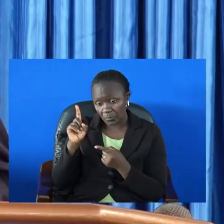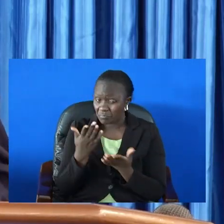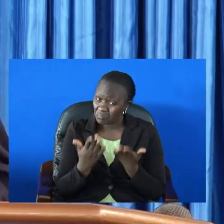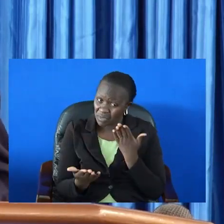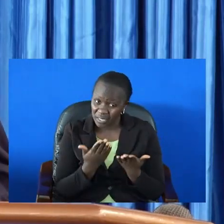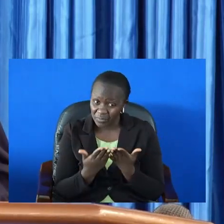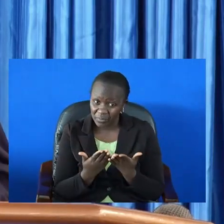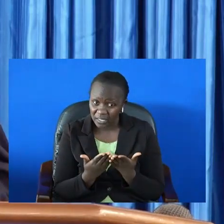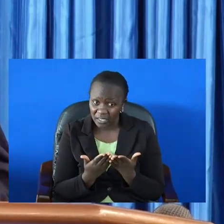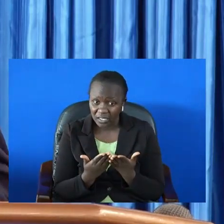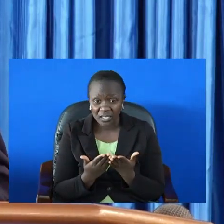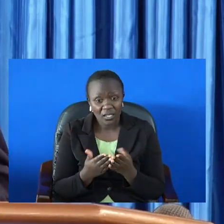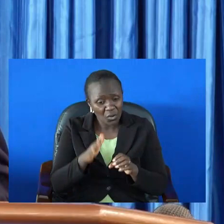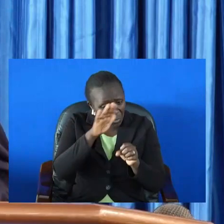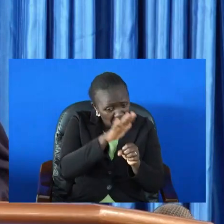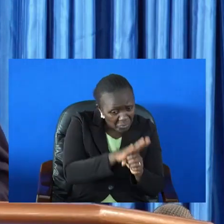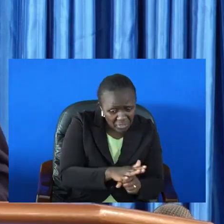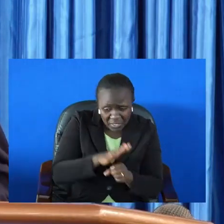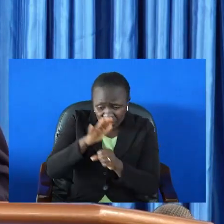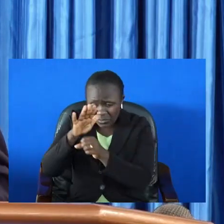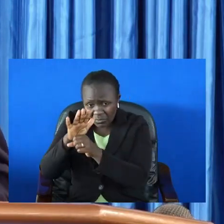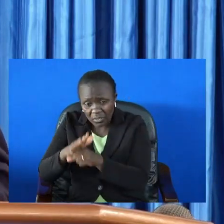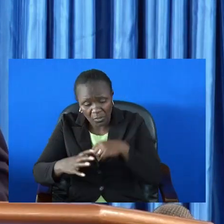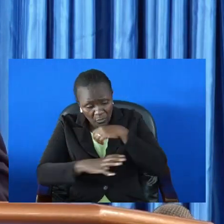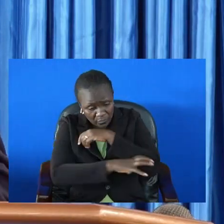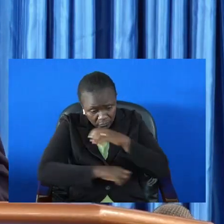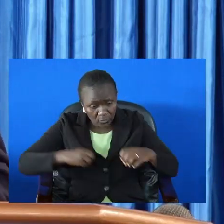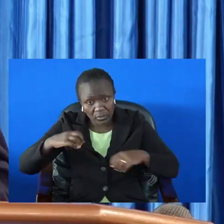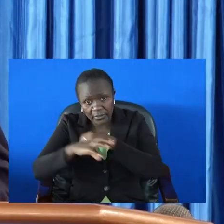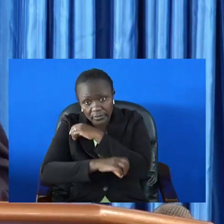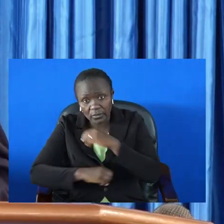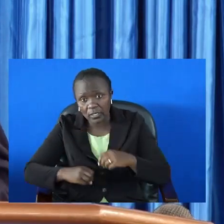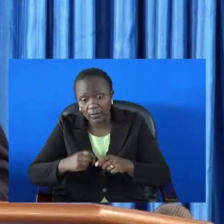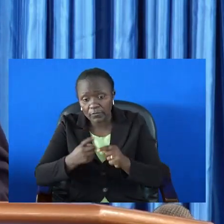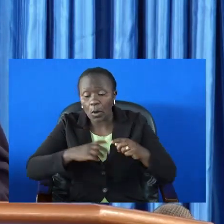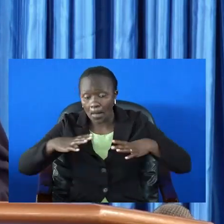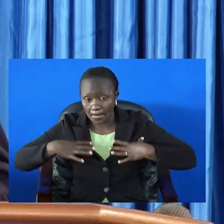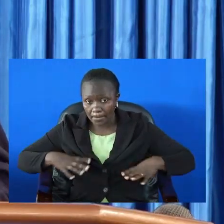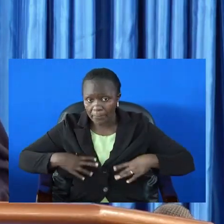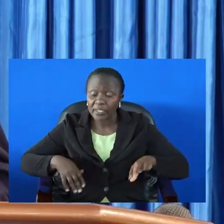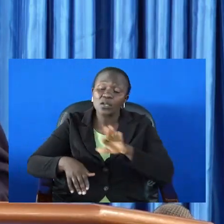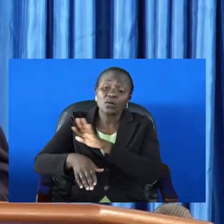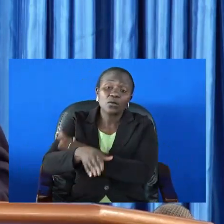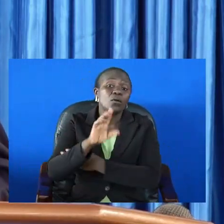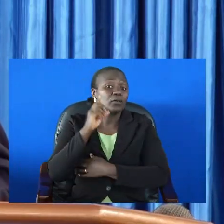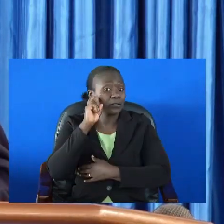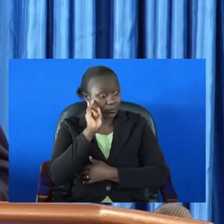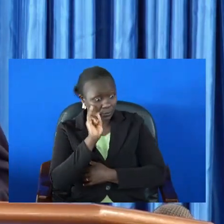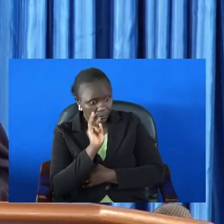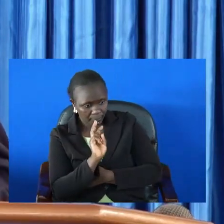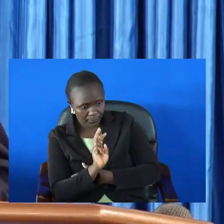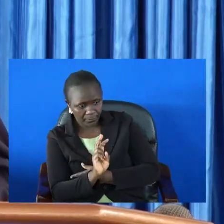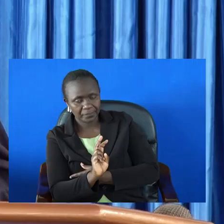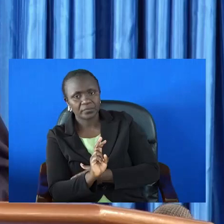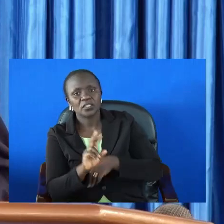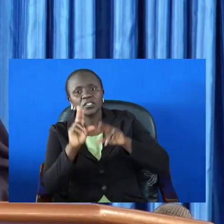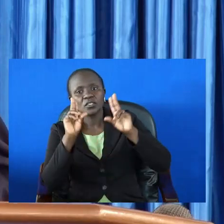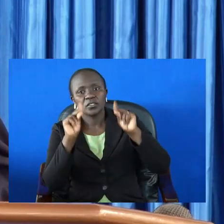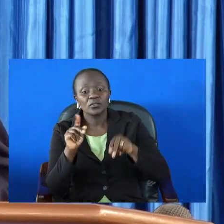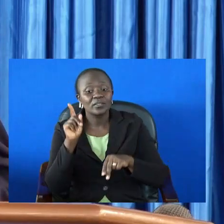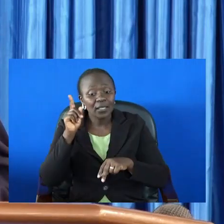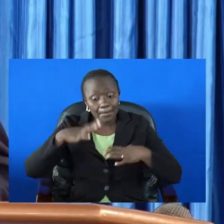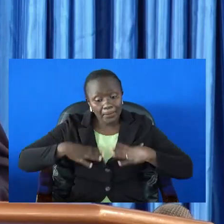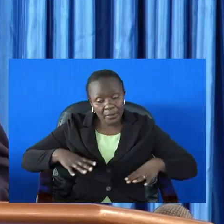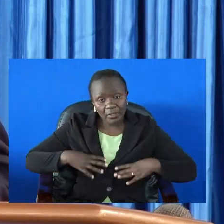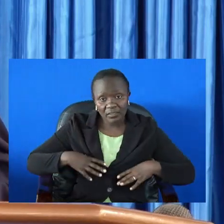you have molested other people. You have stolen things of people, and God saw you. It is not those people.